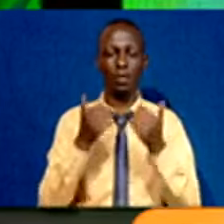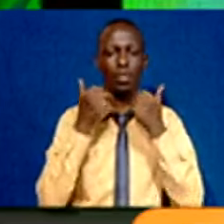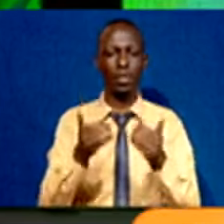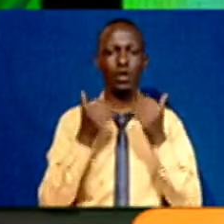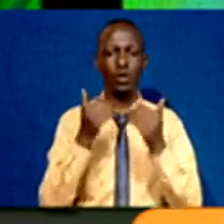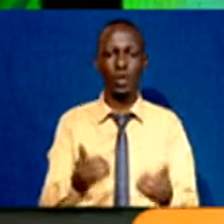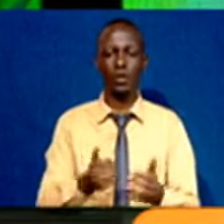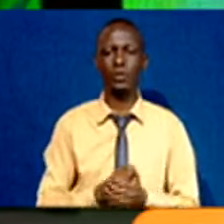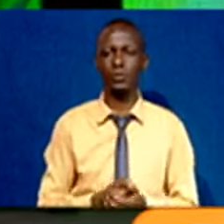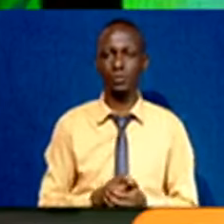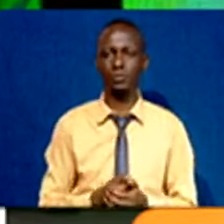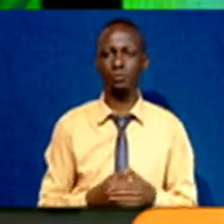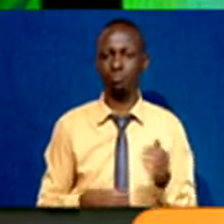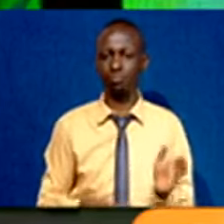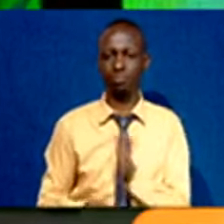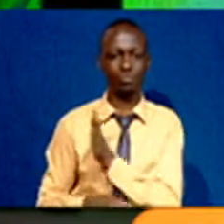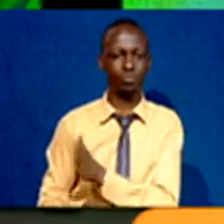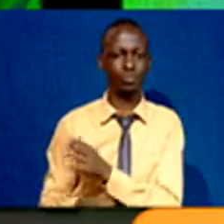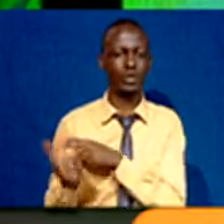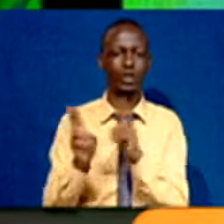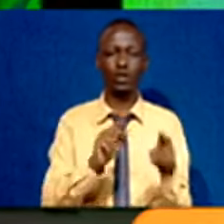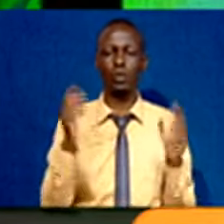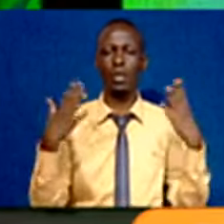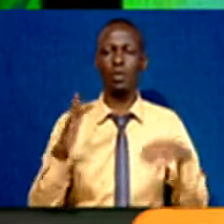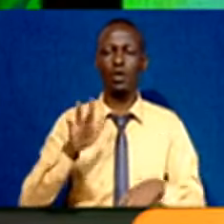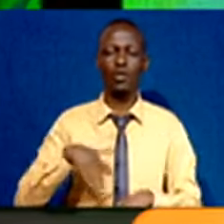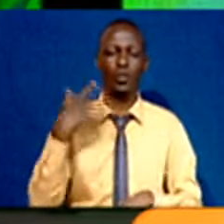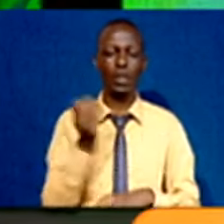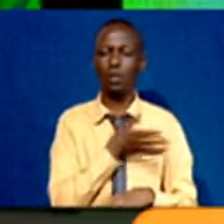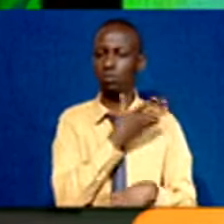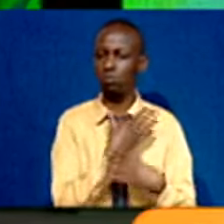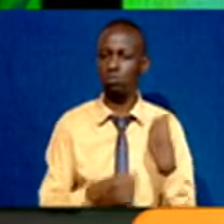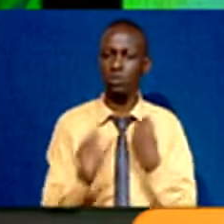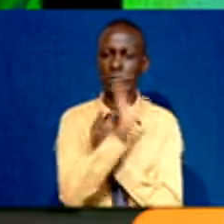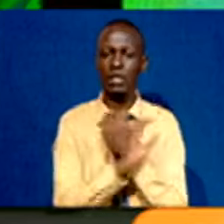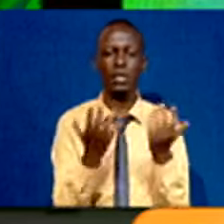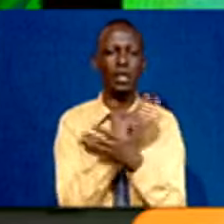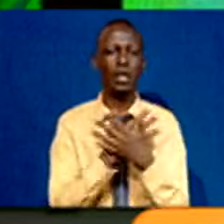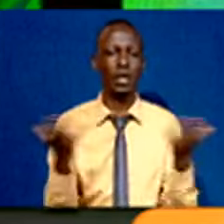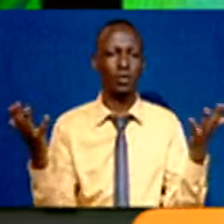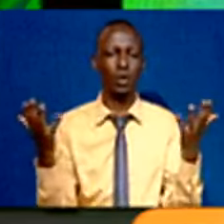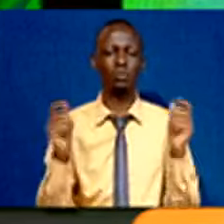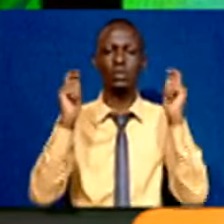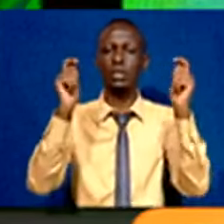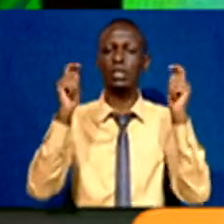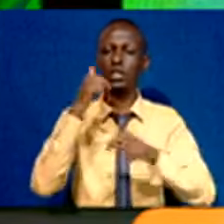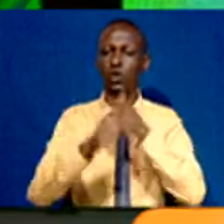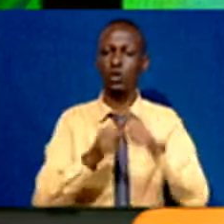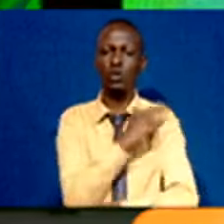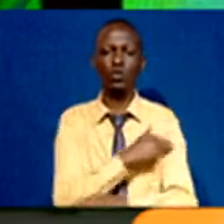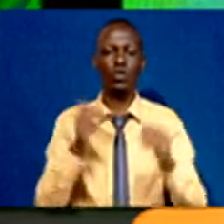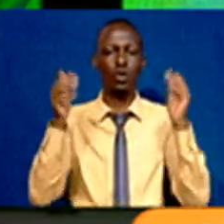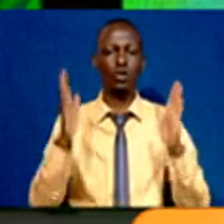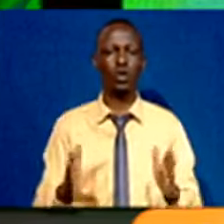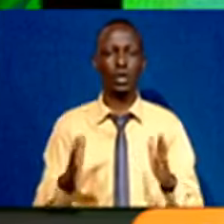Now, there is a state of hopelessness among ordinary Kenyans across the country as the doctor's strike persists. With the impasse